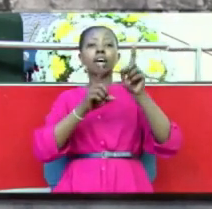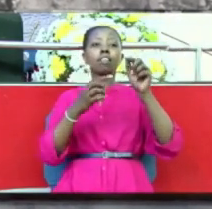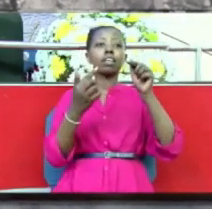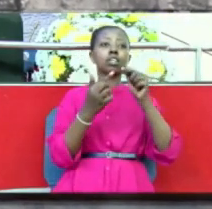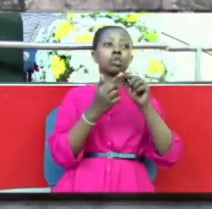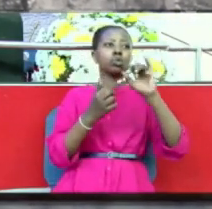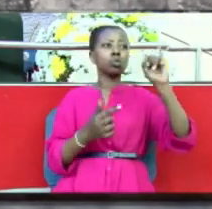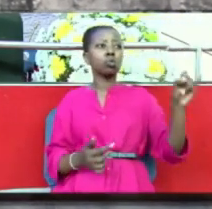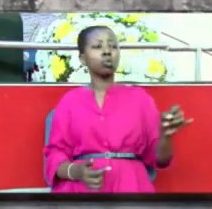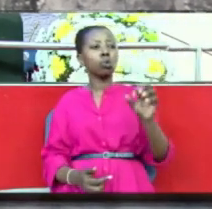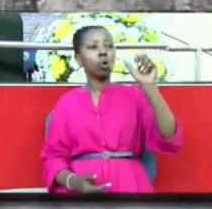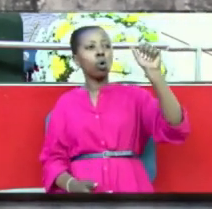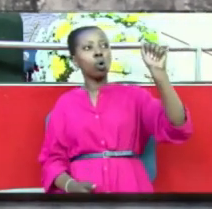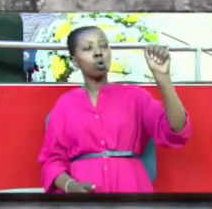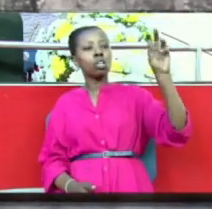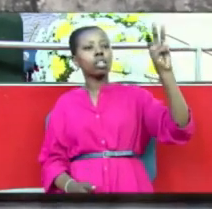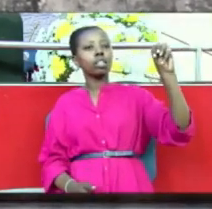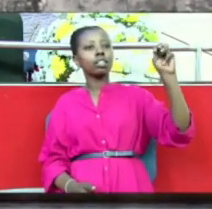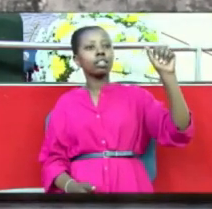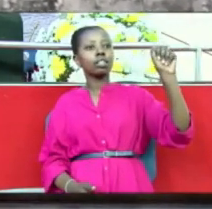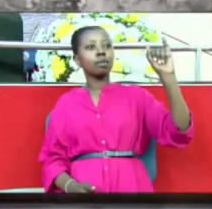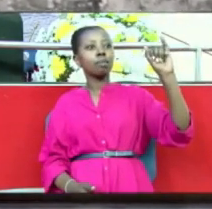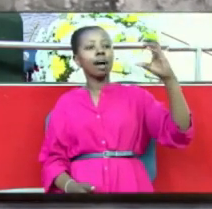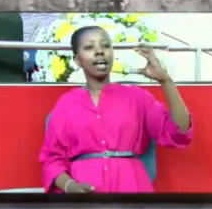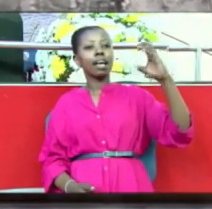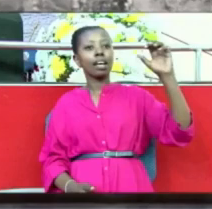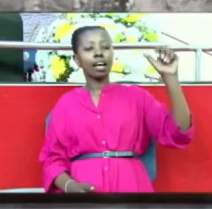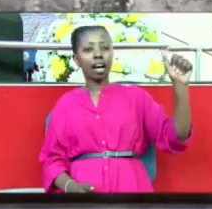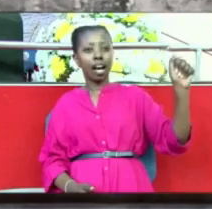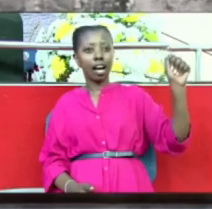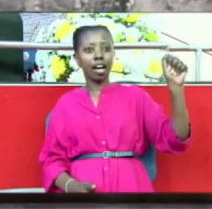And I did not know to do what.